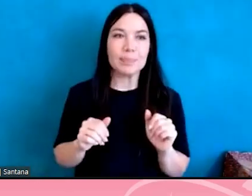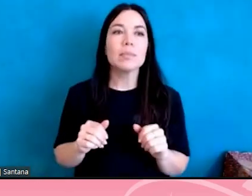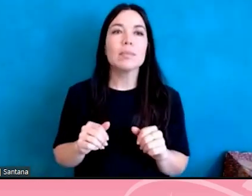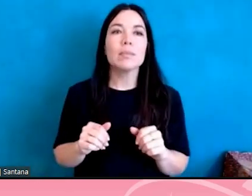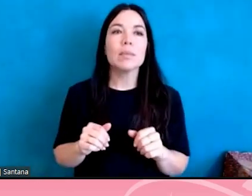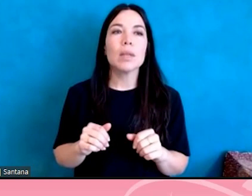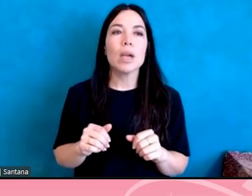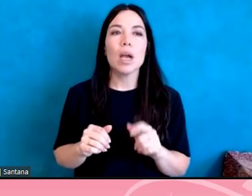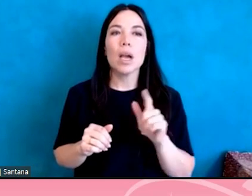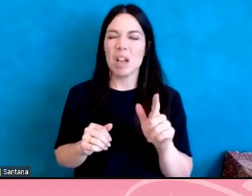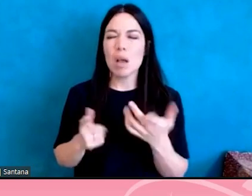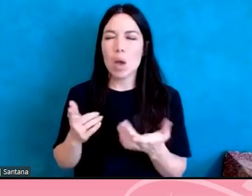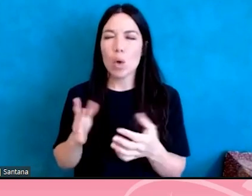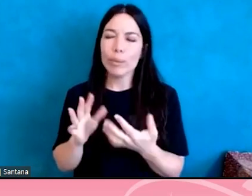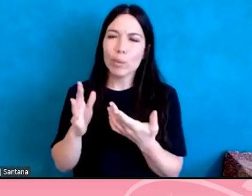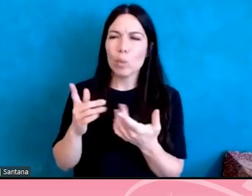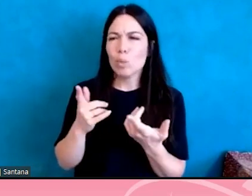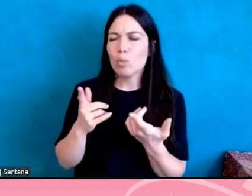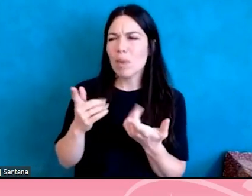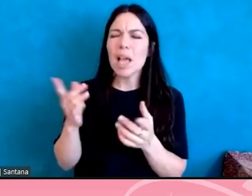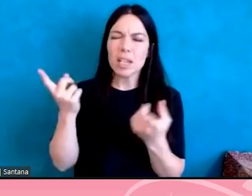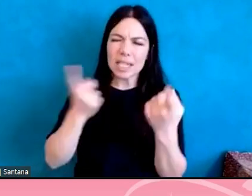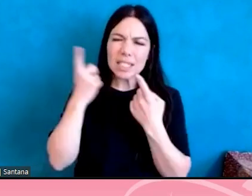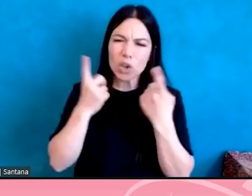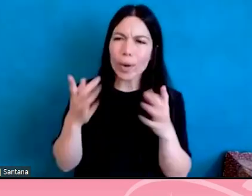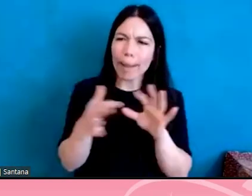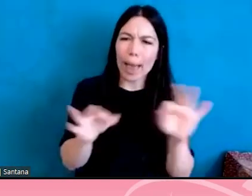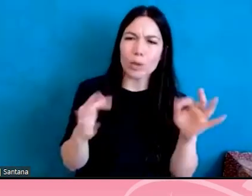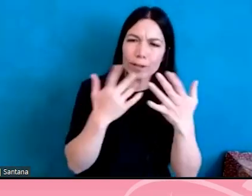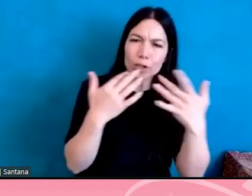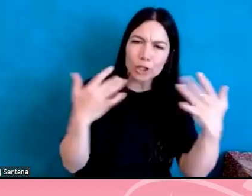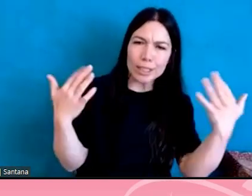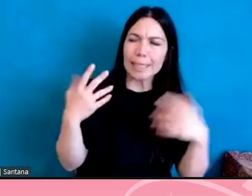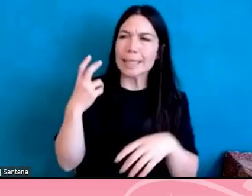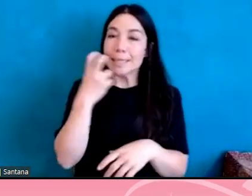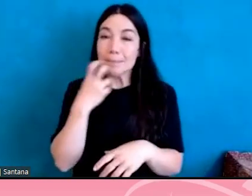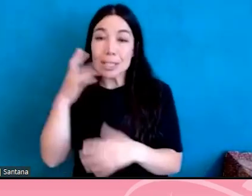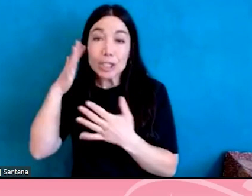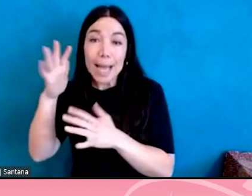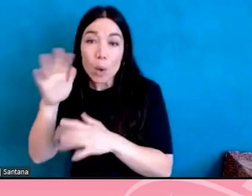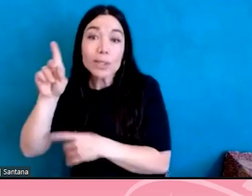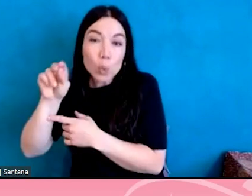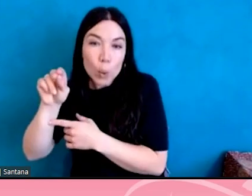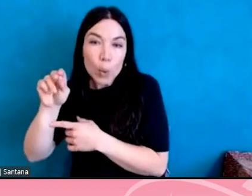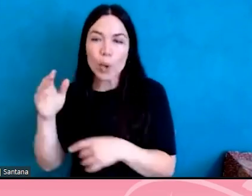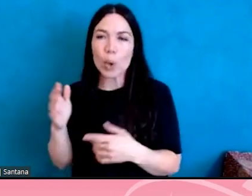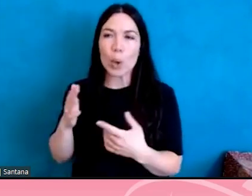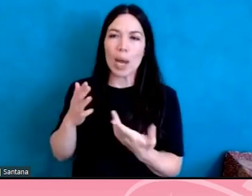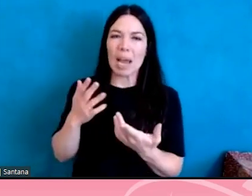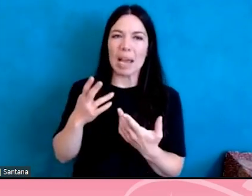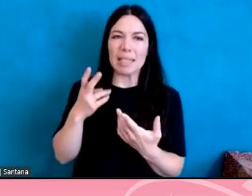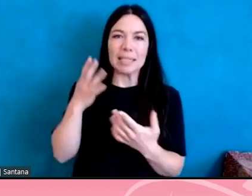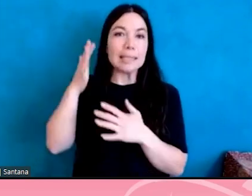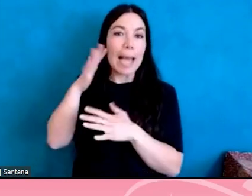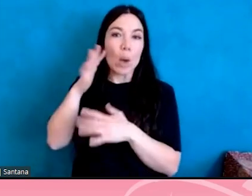to language diversity, with respect to speech sound disorder, with respect to disorder in general, anyone who